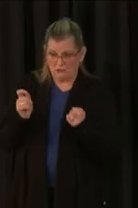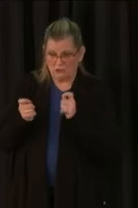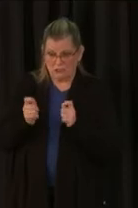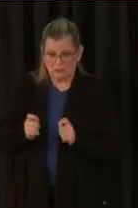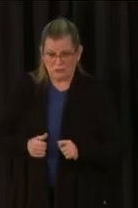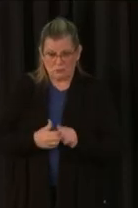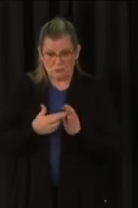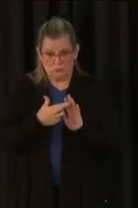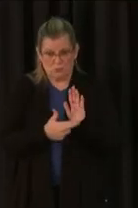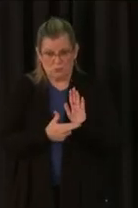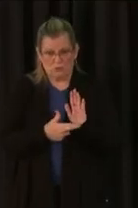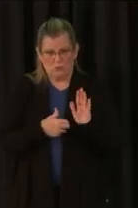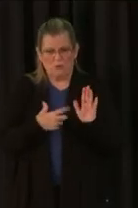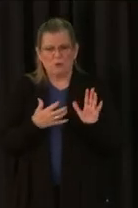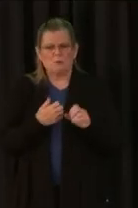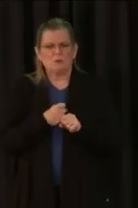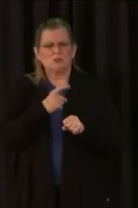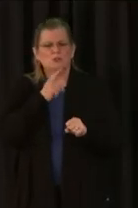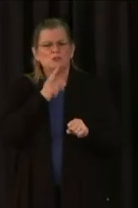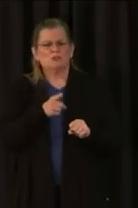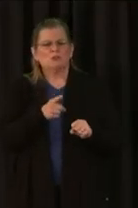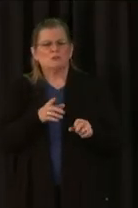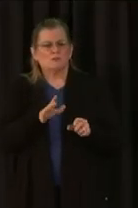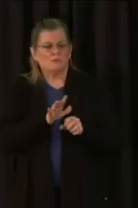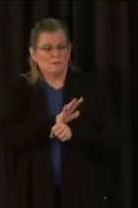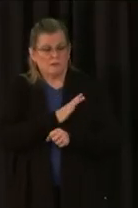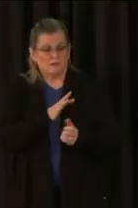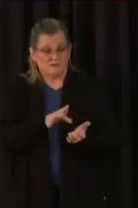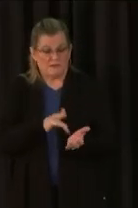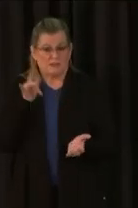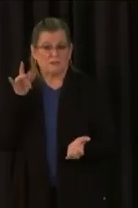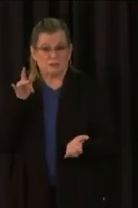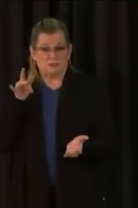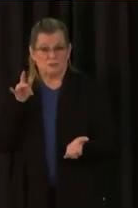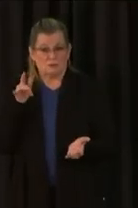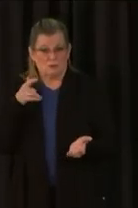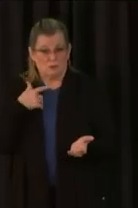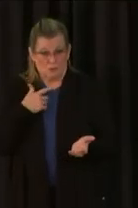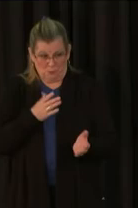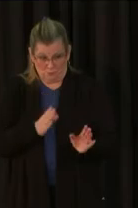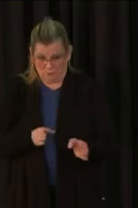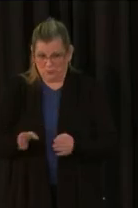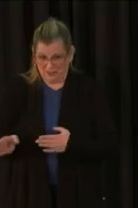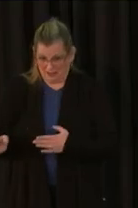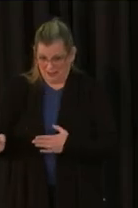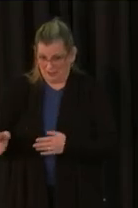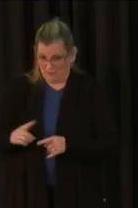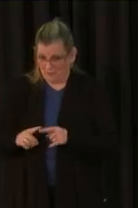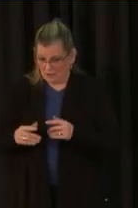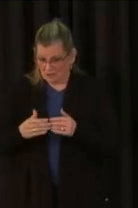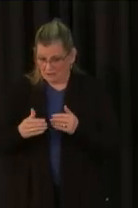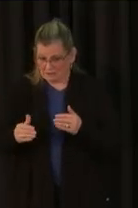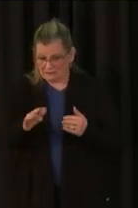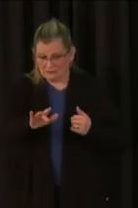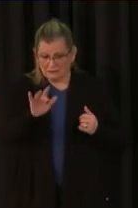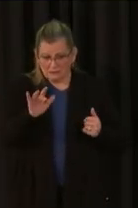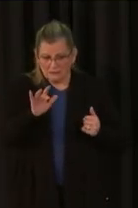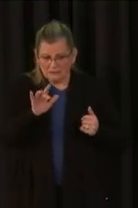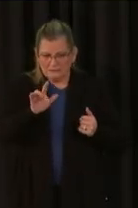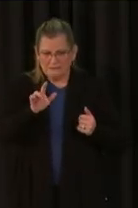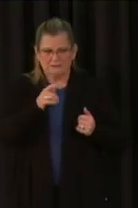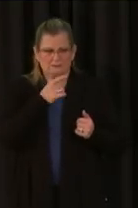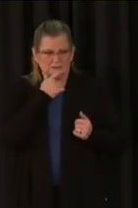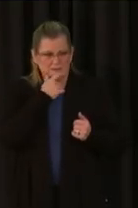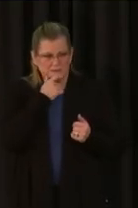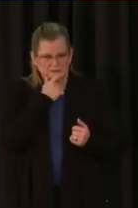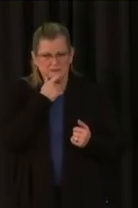want to make sure we can take full advantage of where this ends up. So we are prepared and ready and in communication with our bank, but